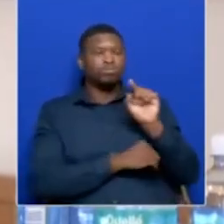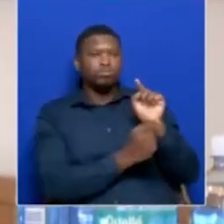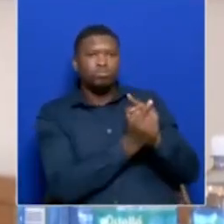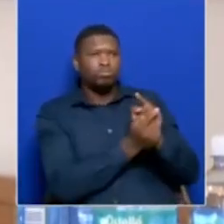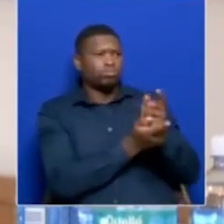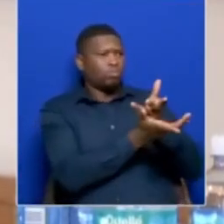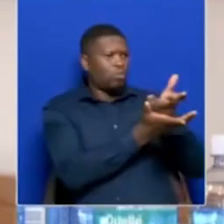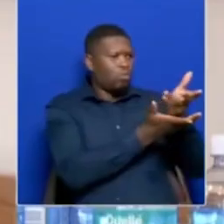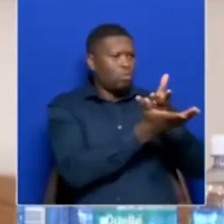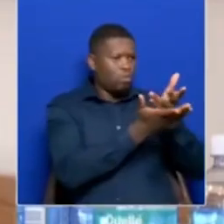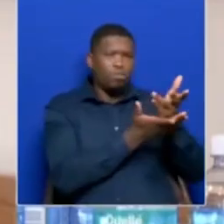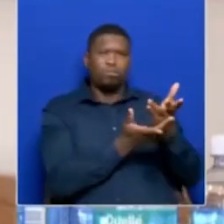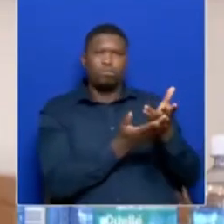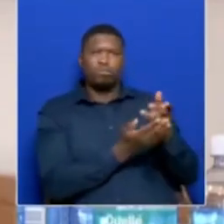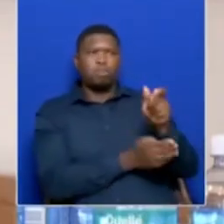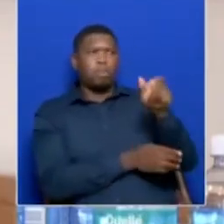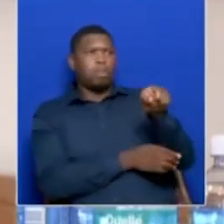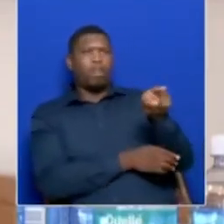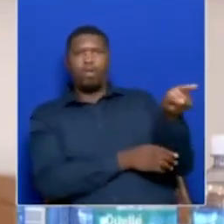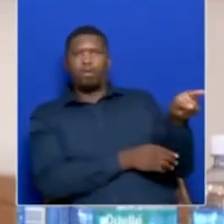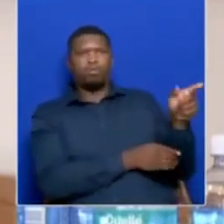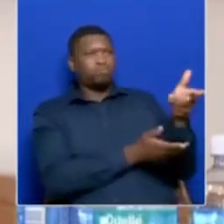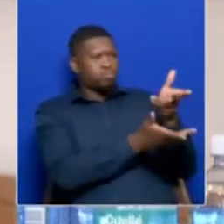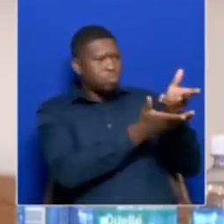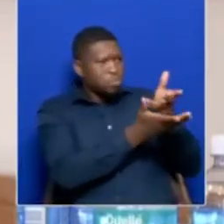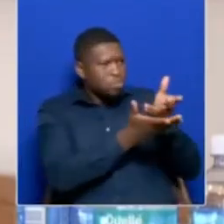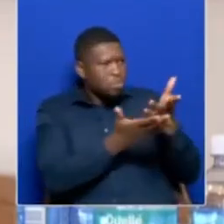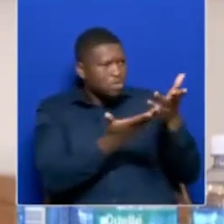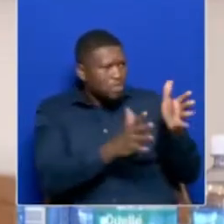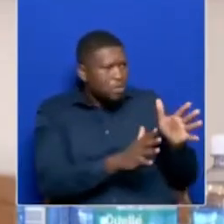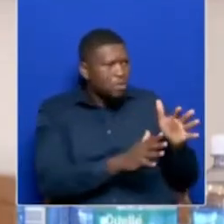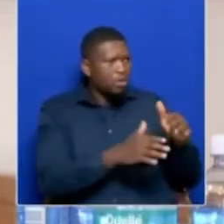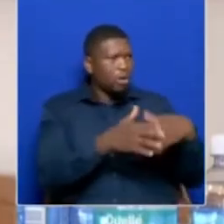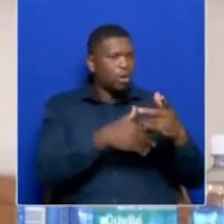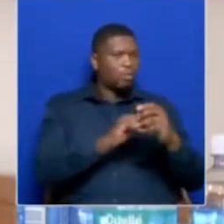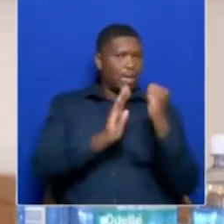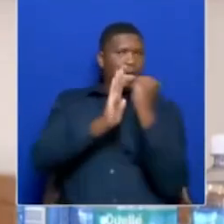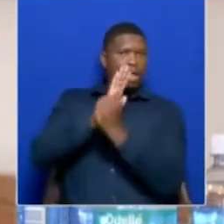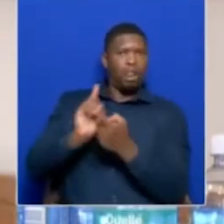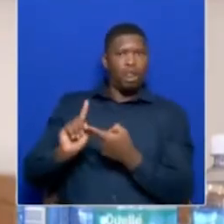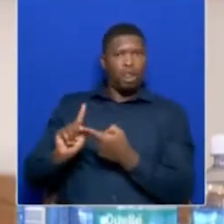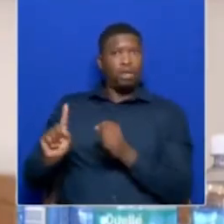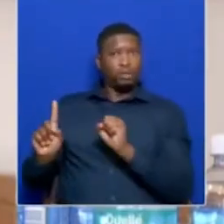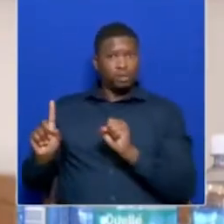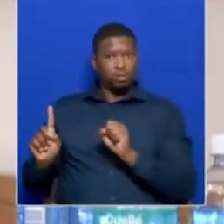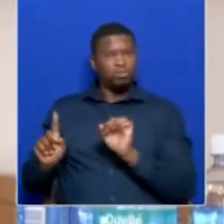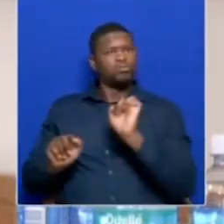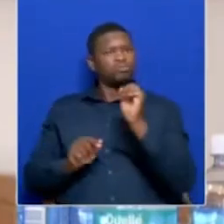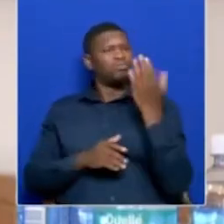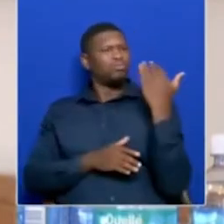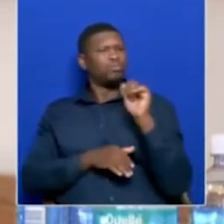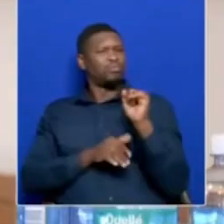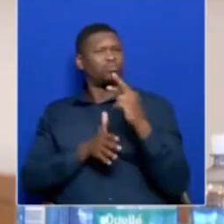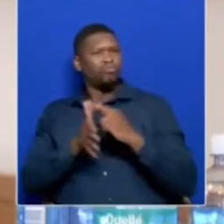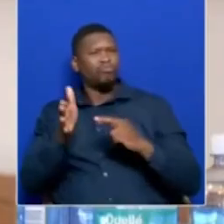say subsequently assassinated Mr. Makaka. Can you just talk us through that very quickly?